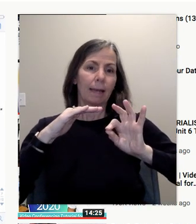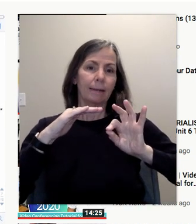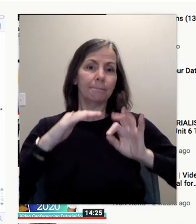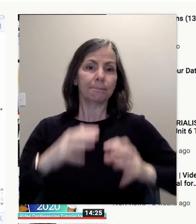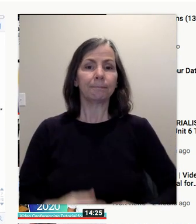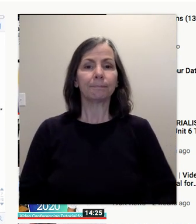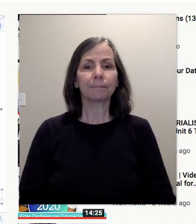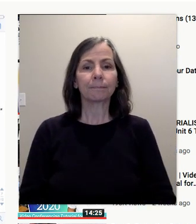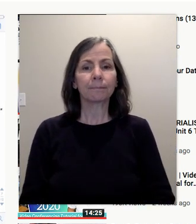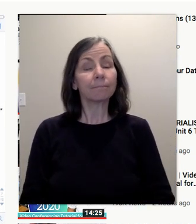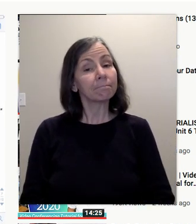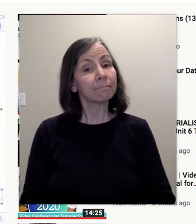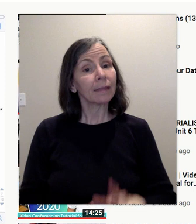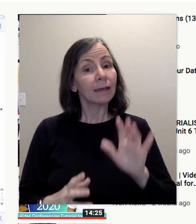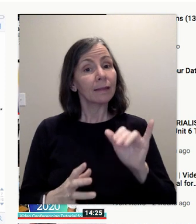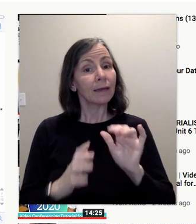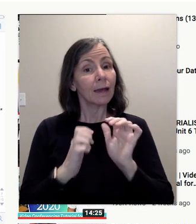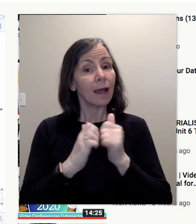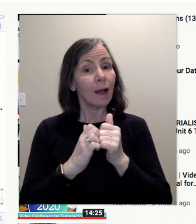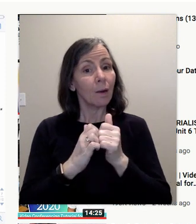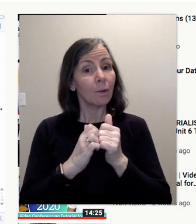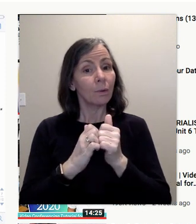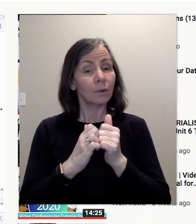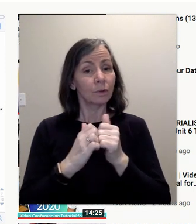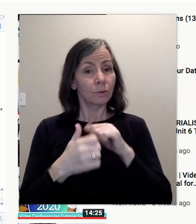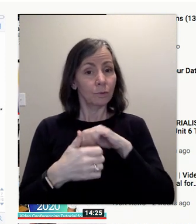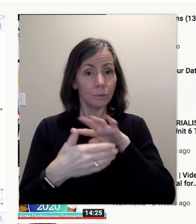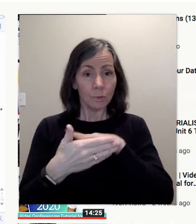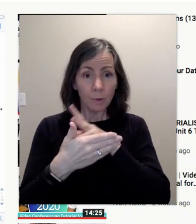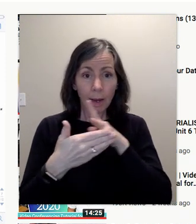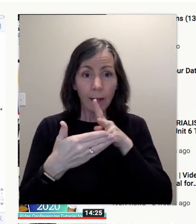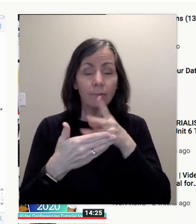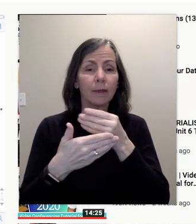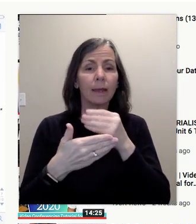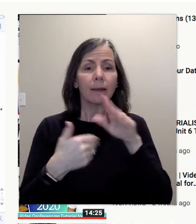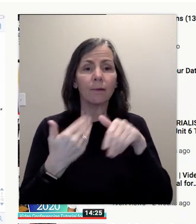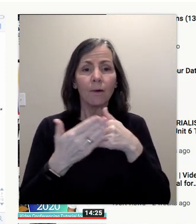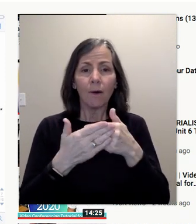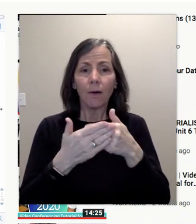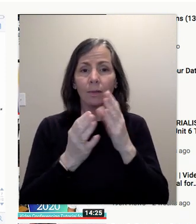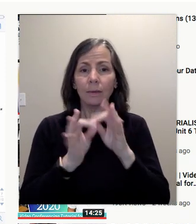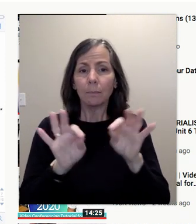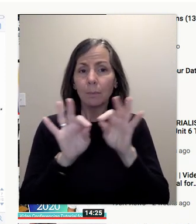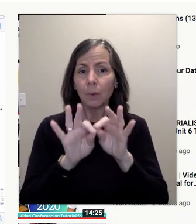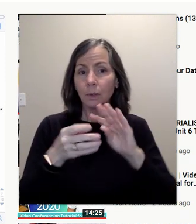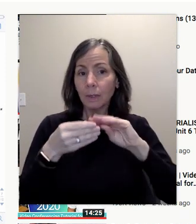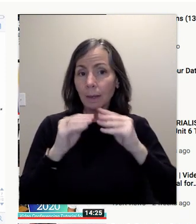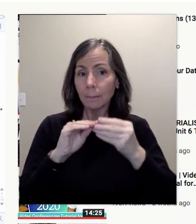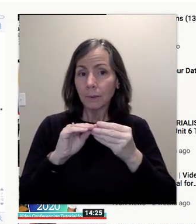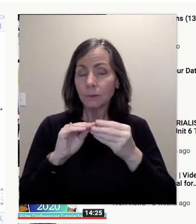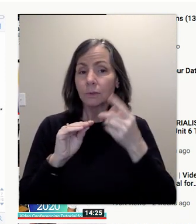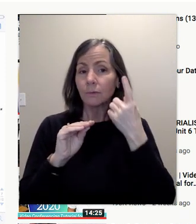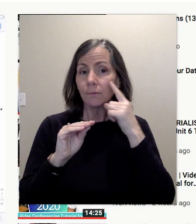And that's how you find the graph and all the important pieces of information.